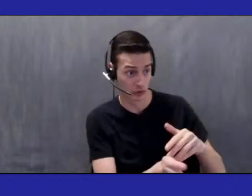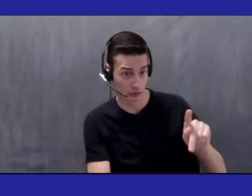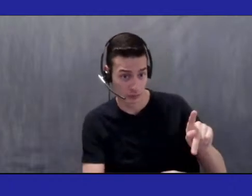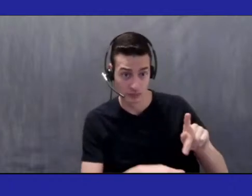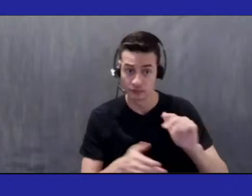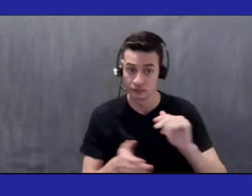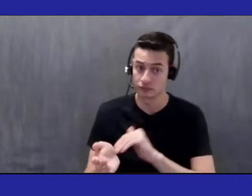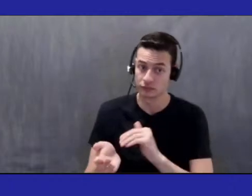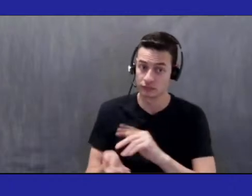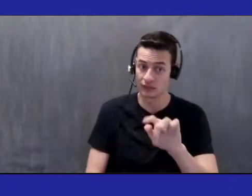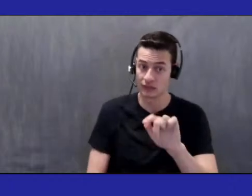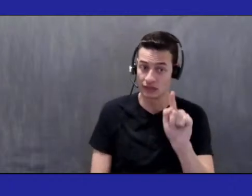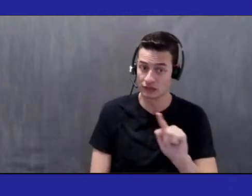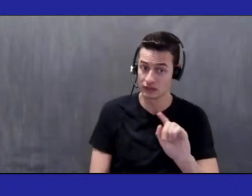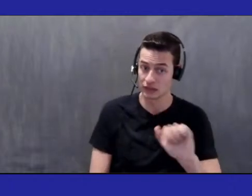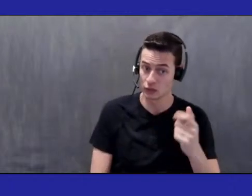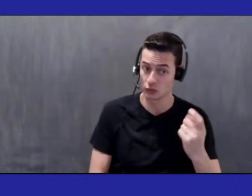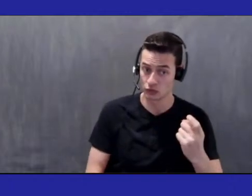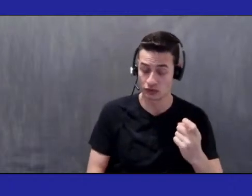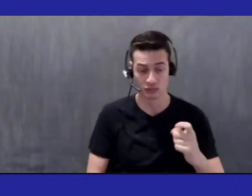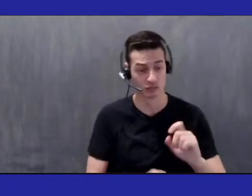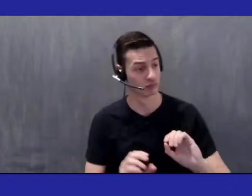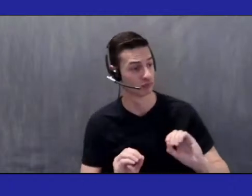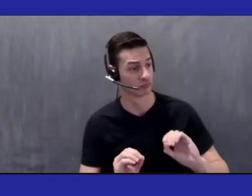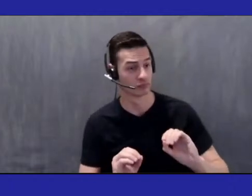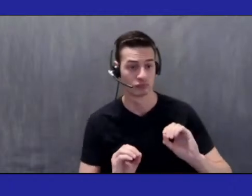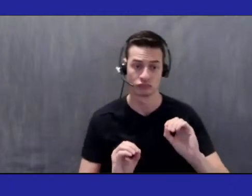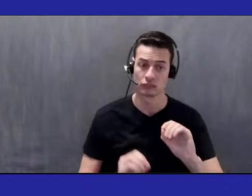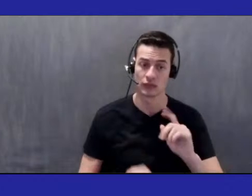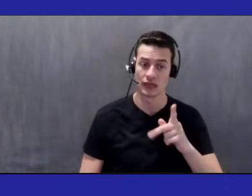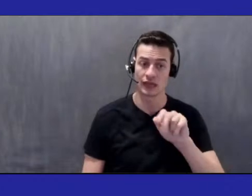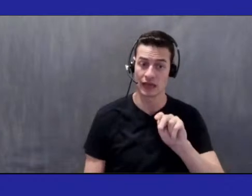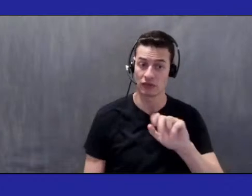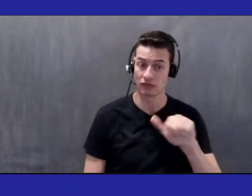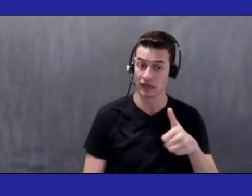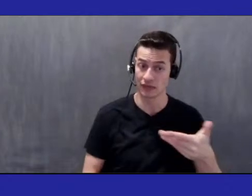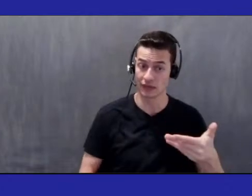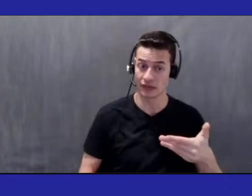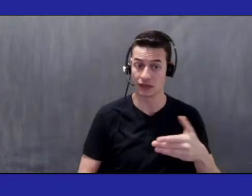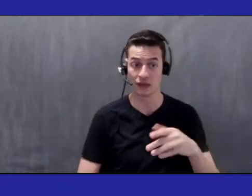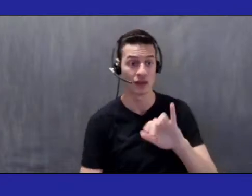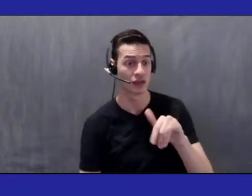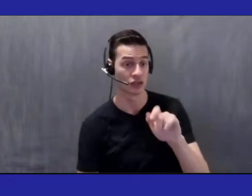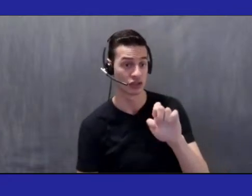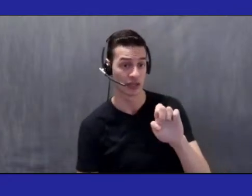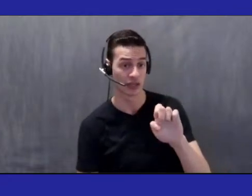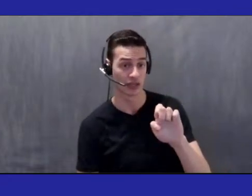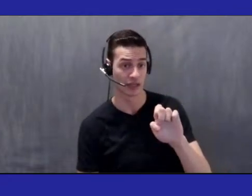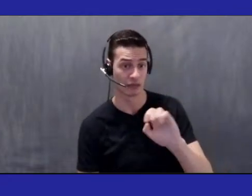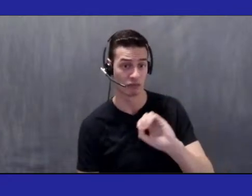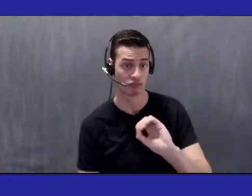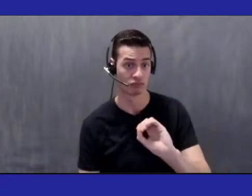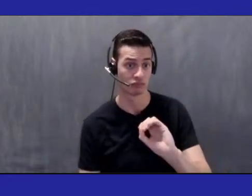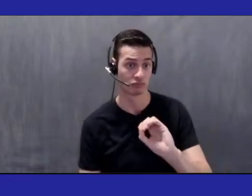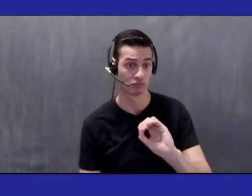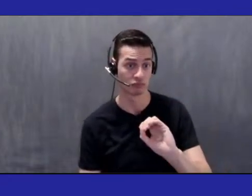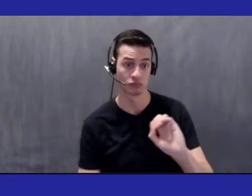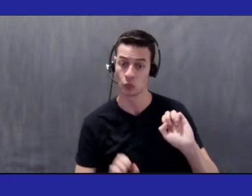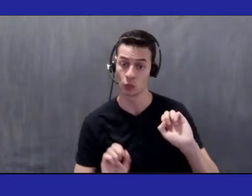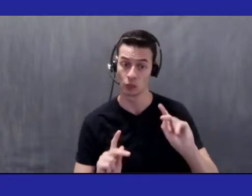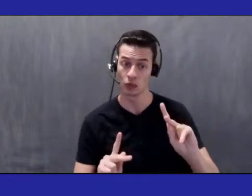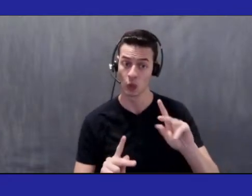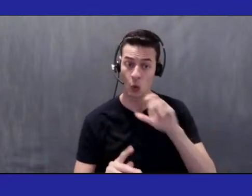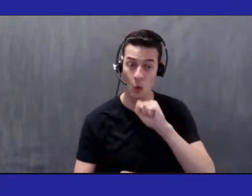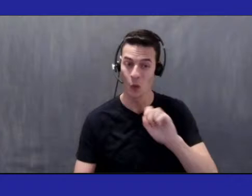Dr. Katz? No questions, thank Okay. you. Karen St. Hilaire, do you have anything again? Okay. And Jackie Rowe Adams? Okay. Any old